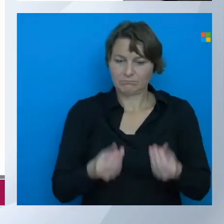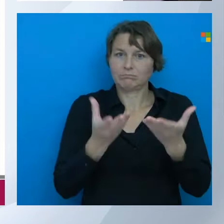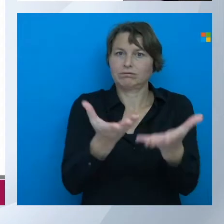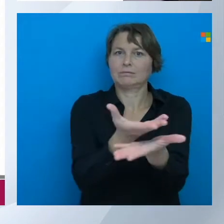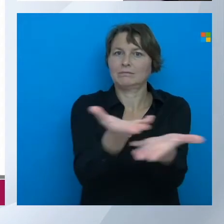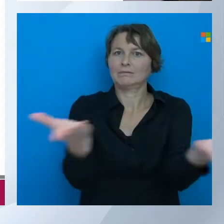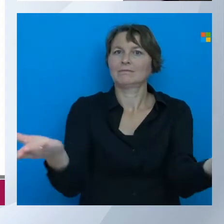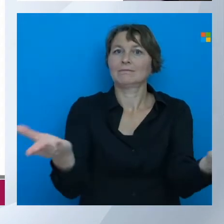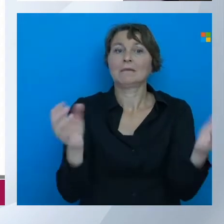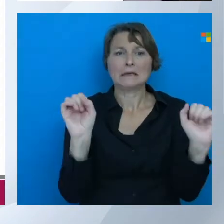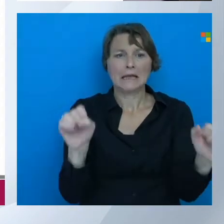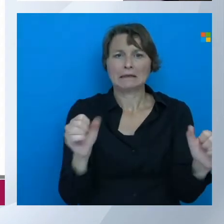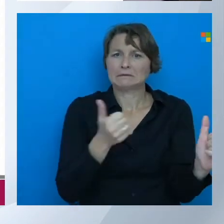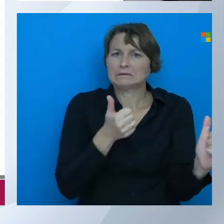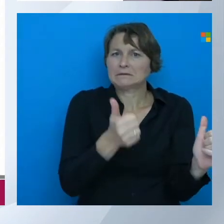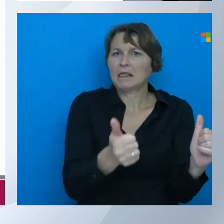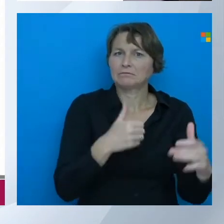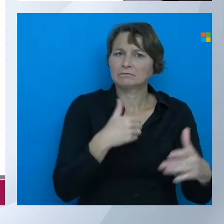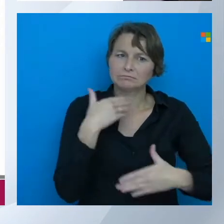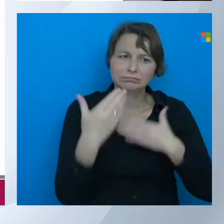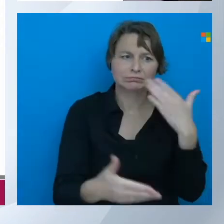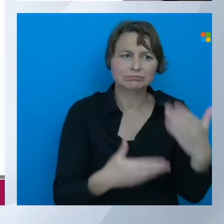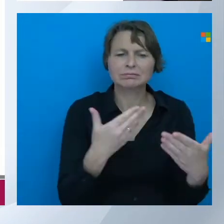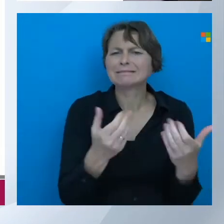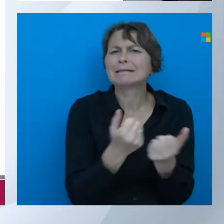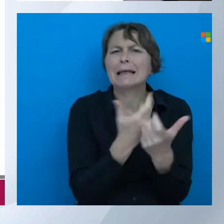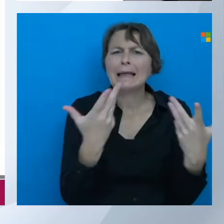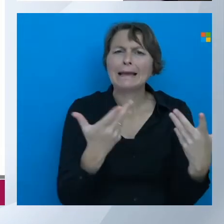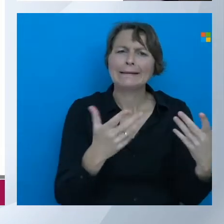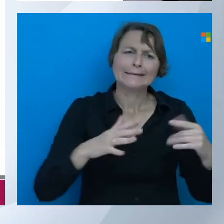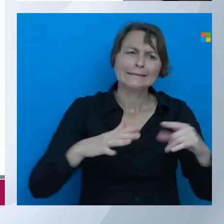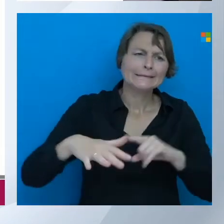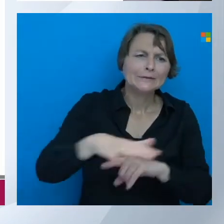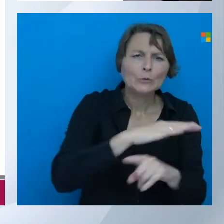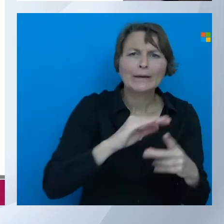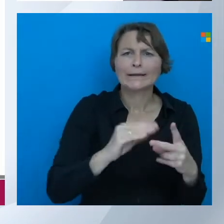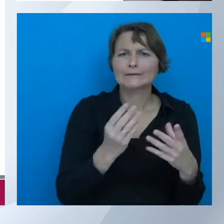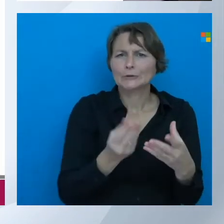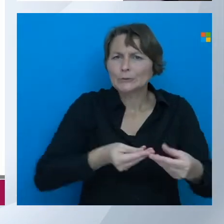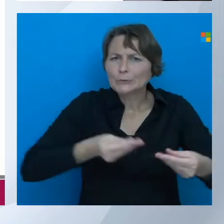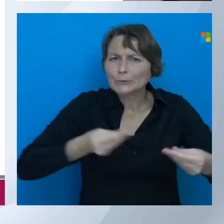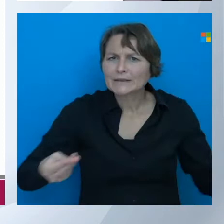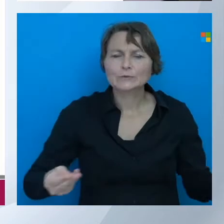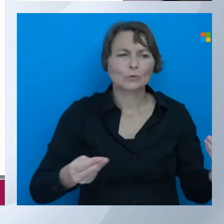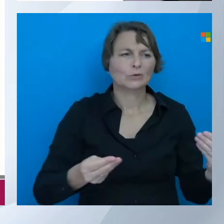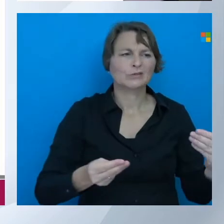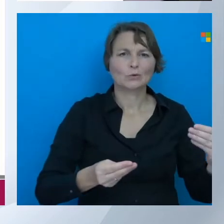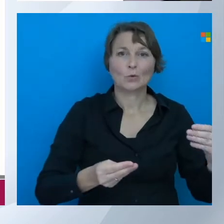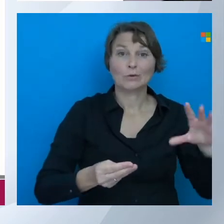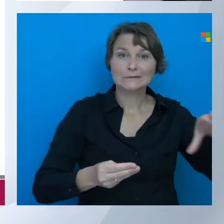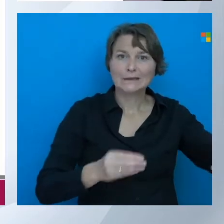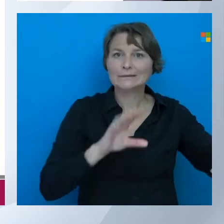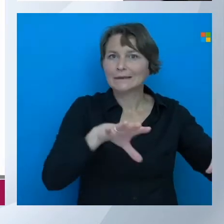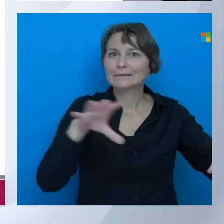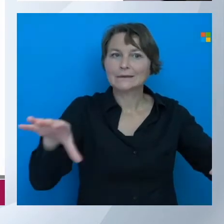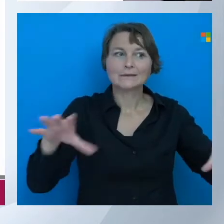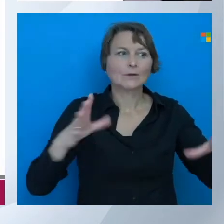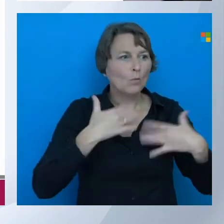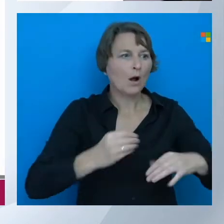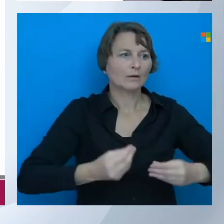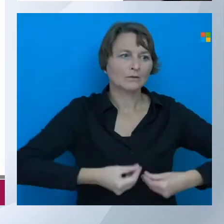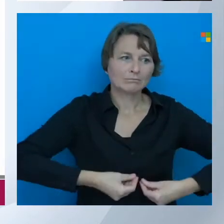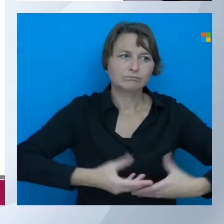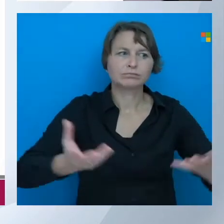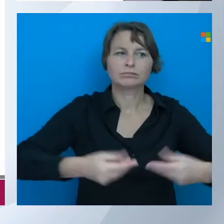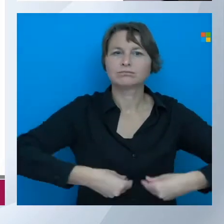different situations or resources or sets of resources that you want to deploy. So feel free to check